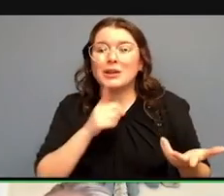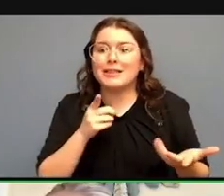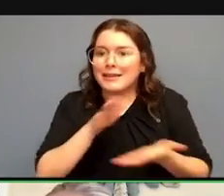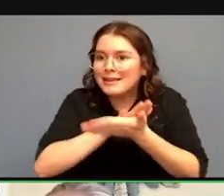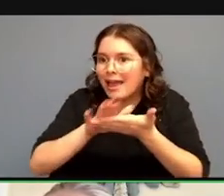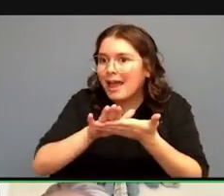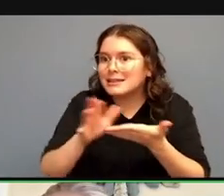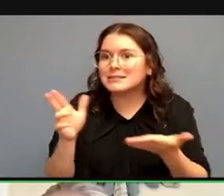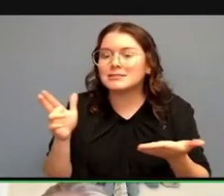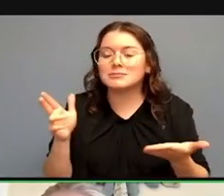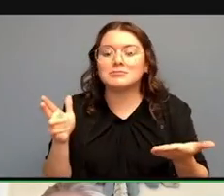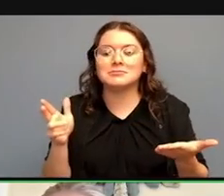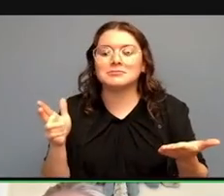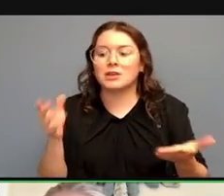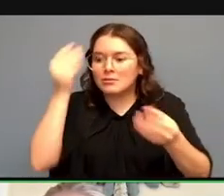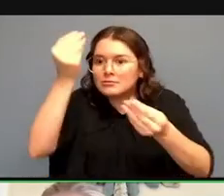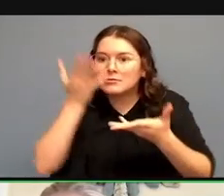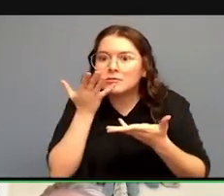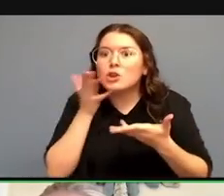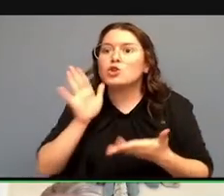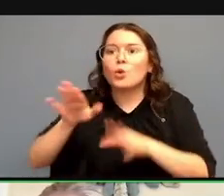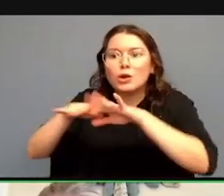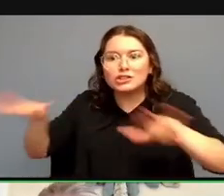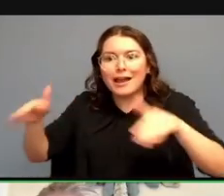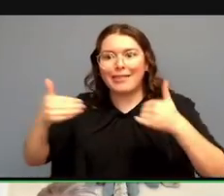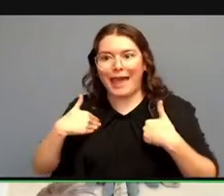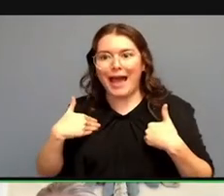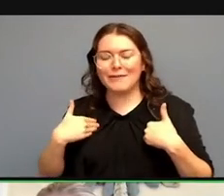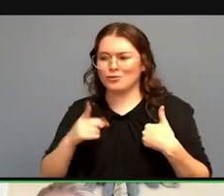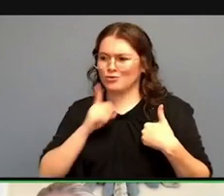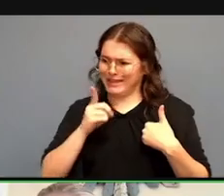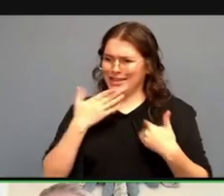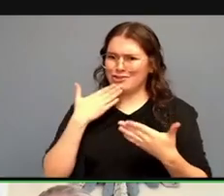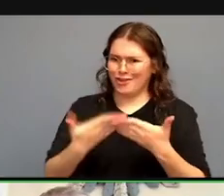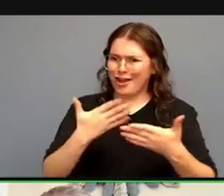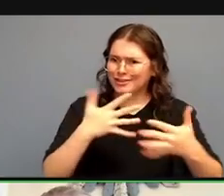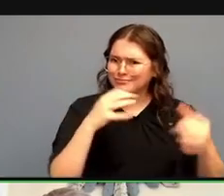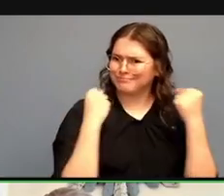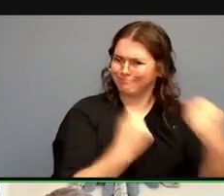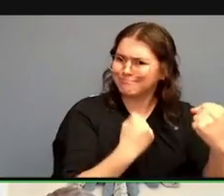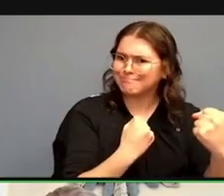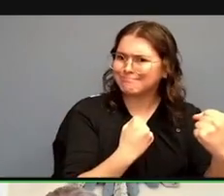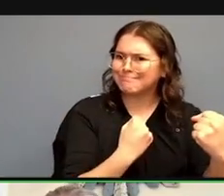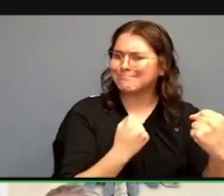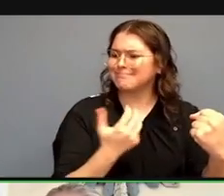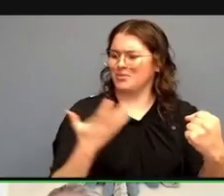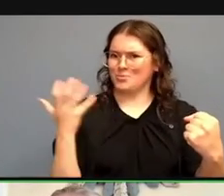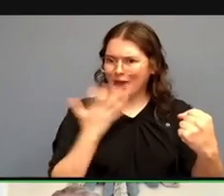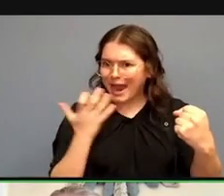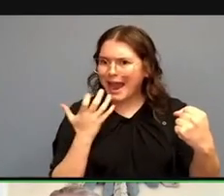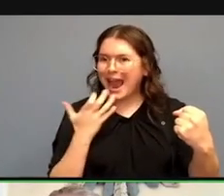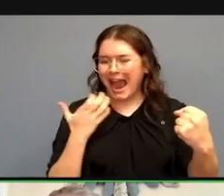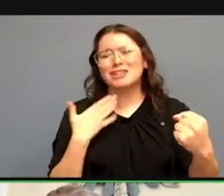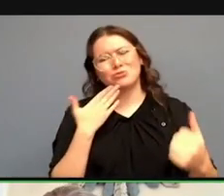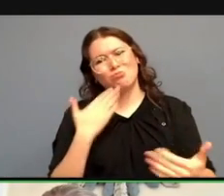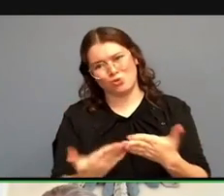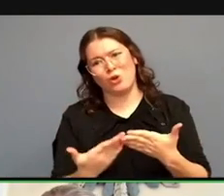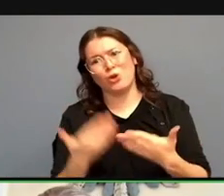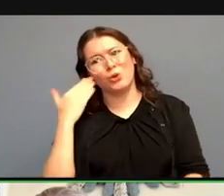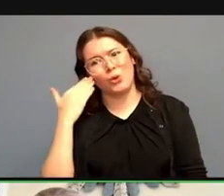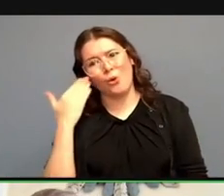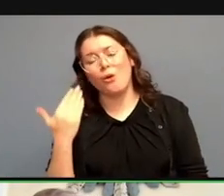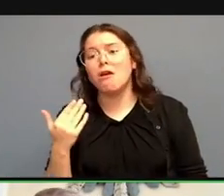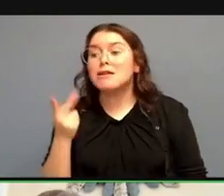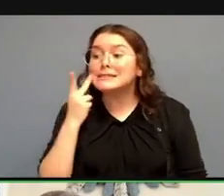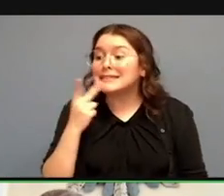to hear that, hey, your child has some real strengths. We're seeing some really good things. We're seeing the